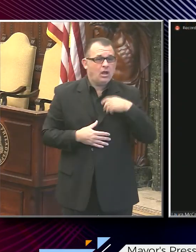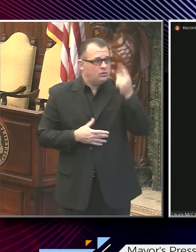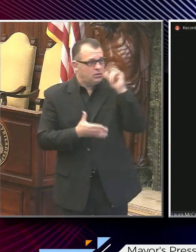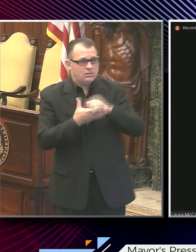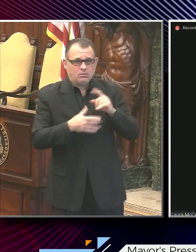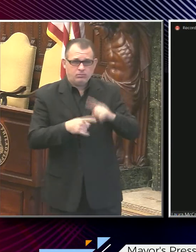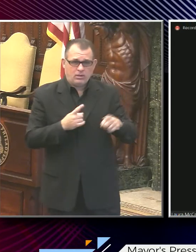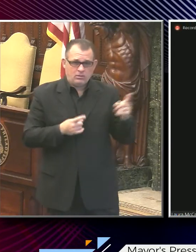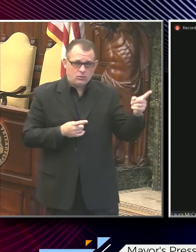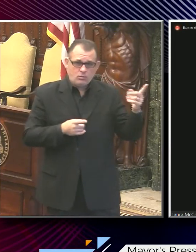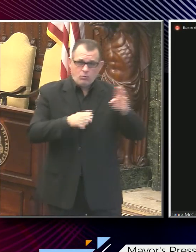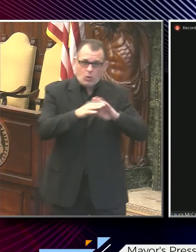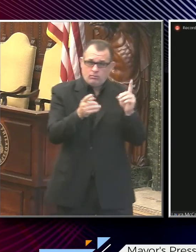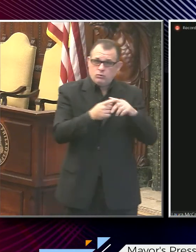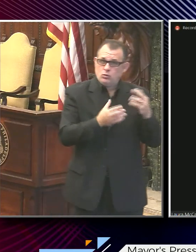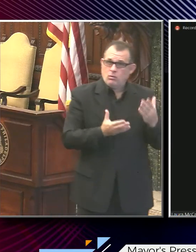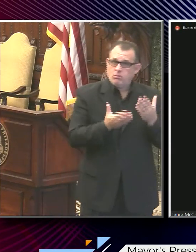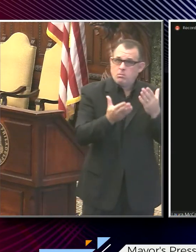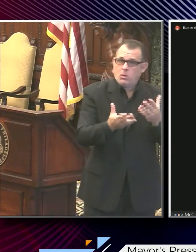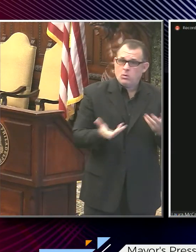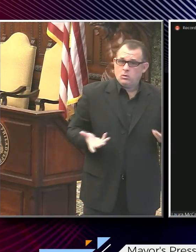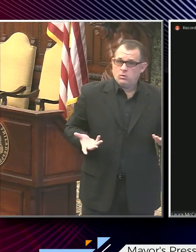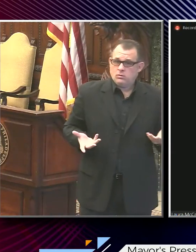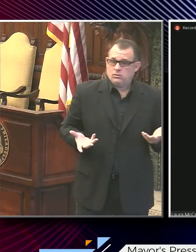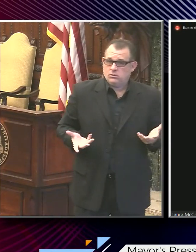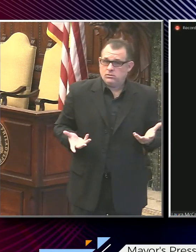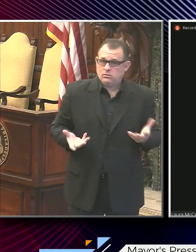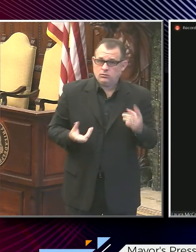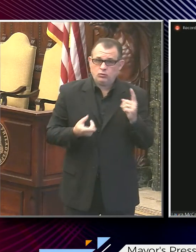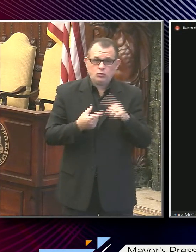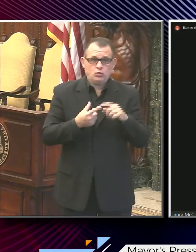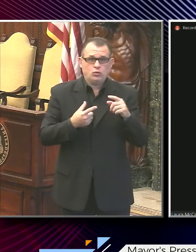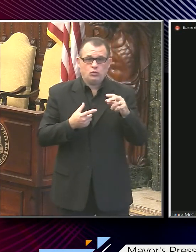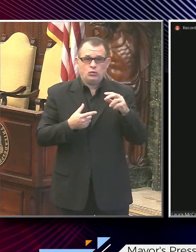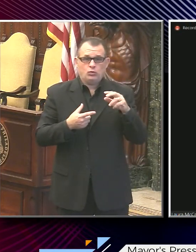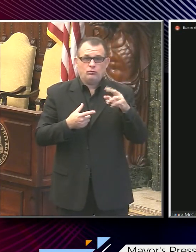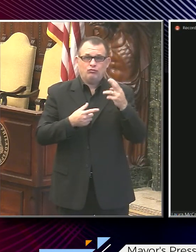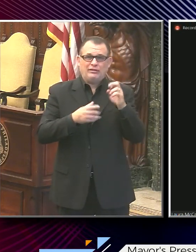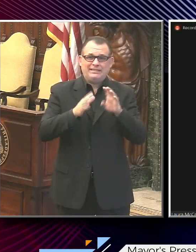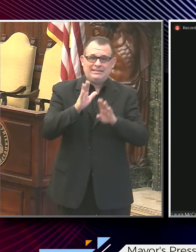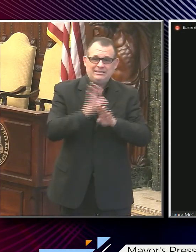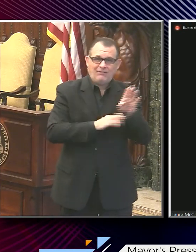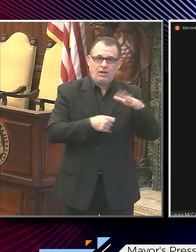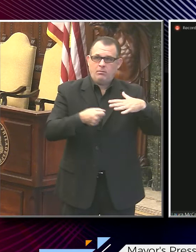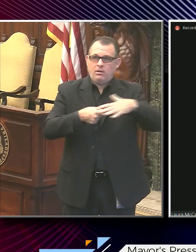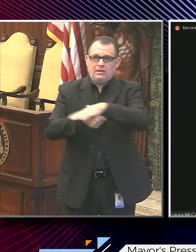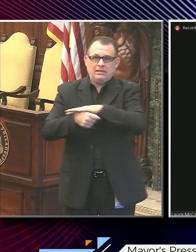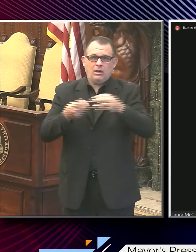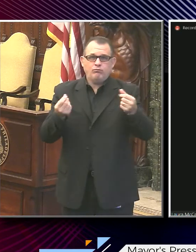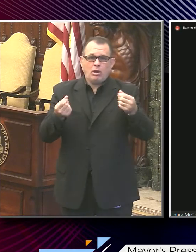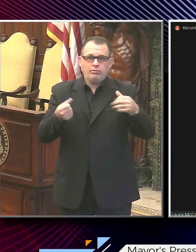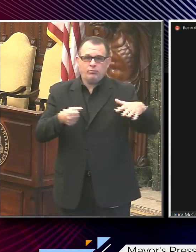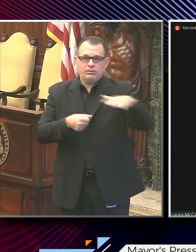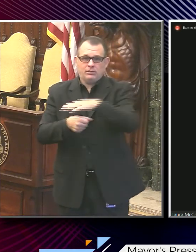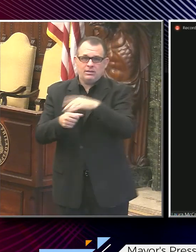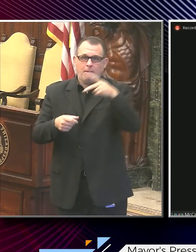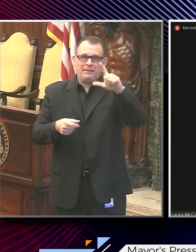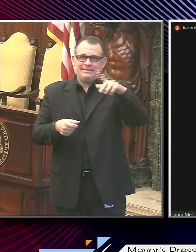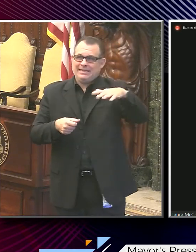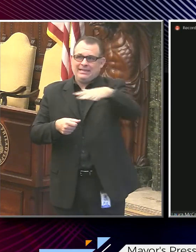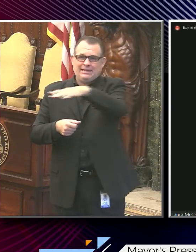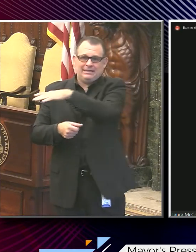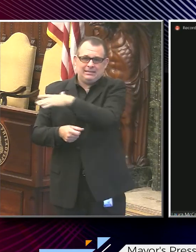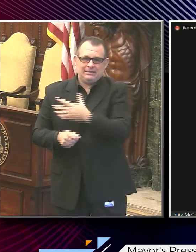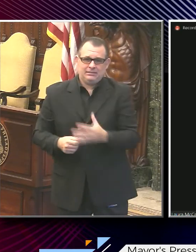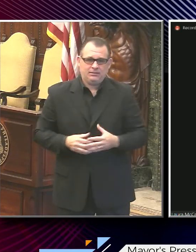Would you be open to a proposal that would sort of redevelop that entire Penn's Landing area and not